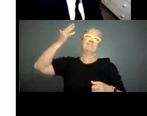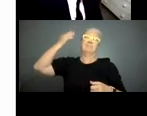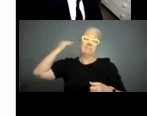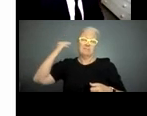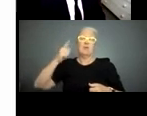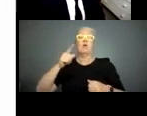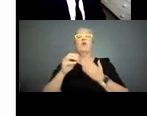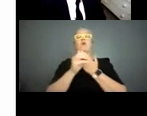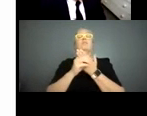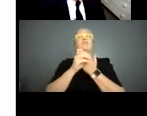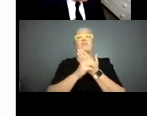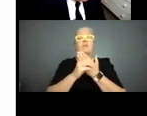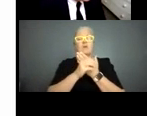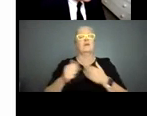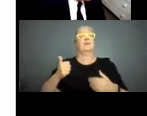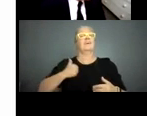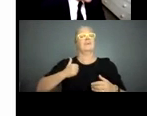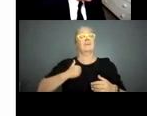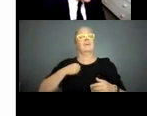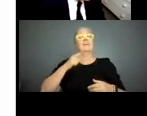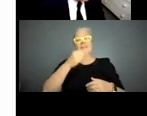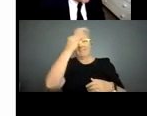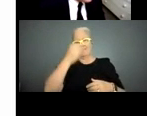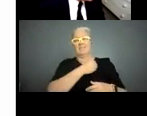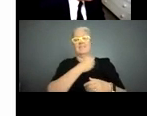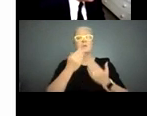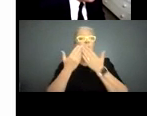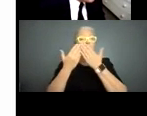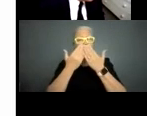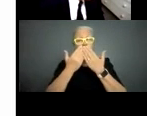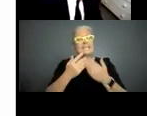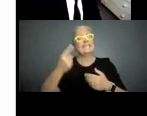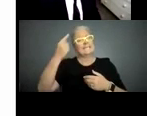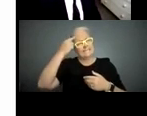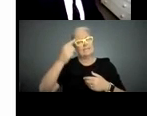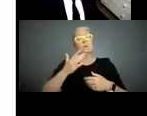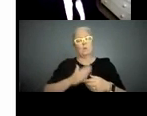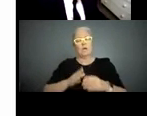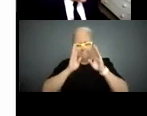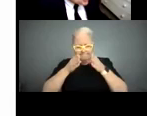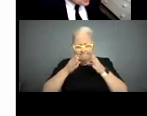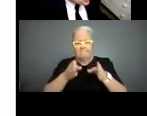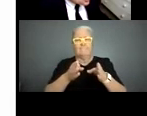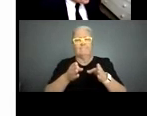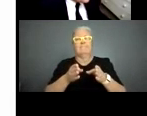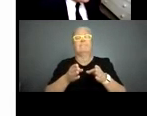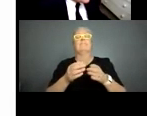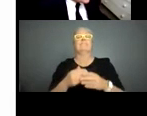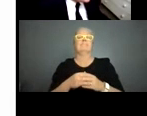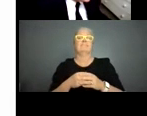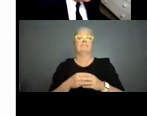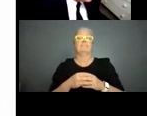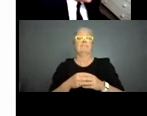school boards, they did this person-centered planning as the first and most important thing. The intentional building